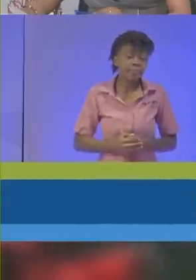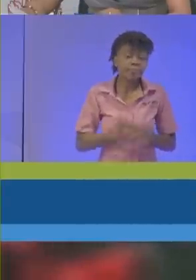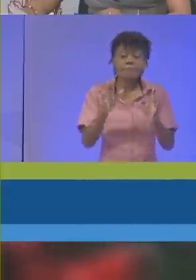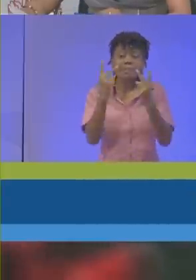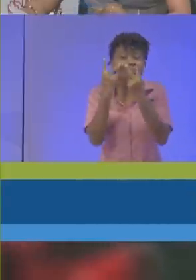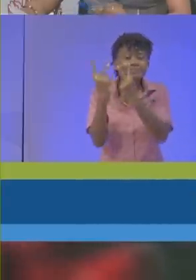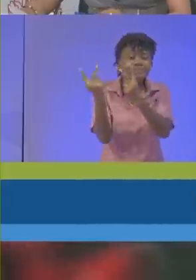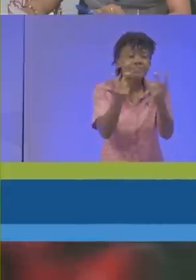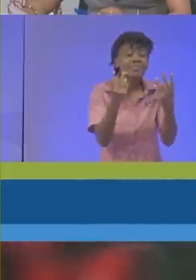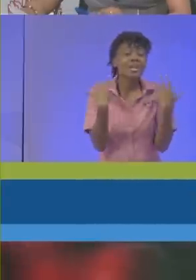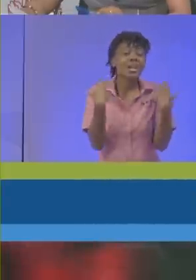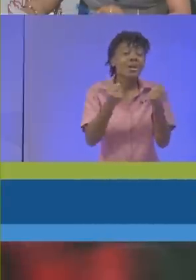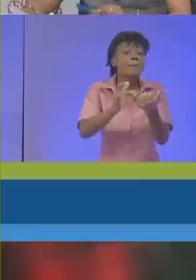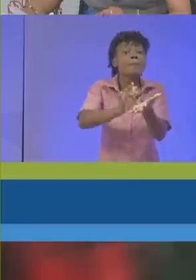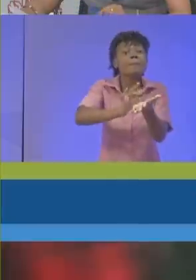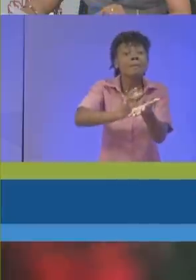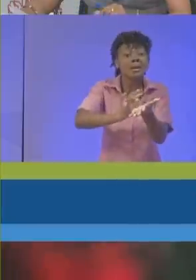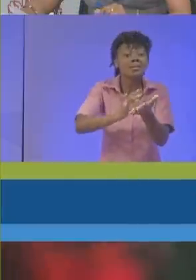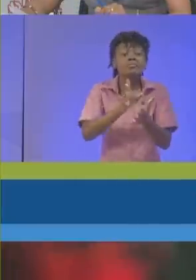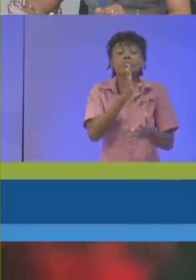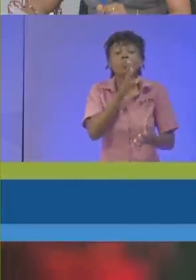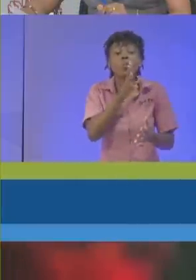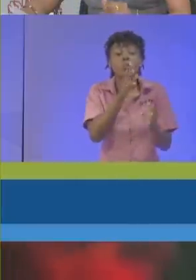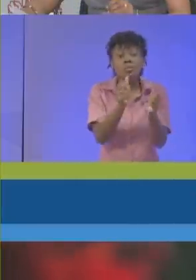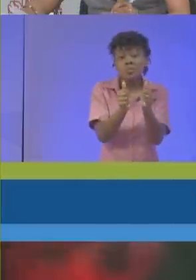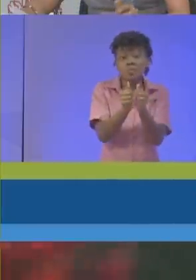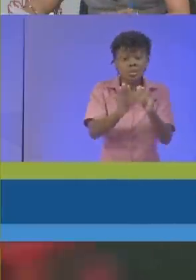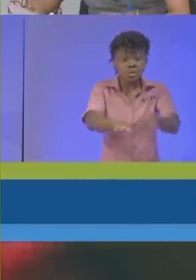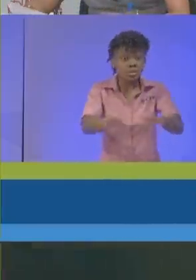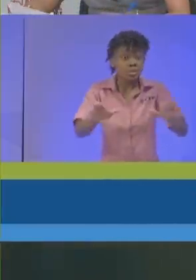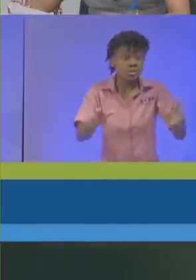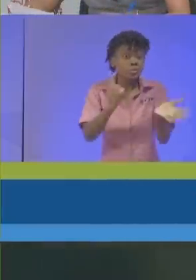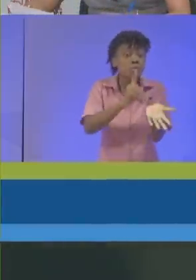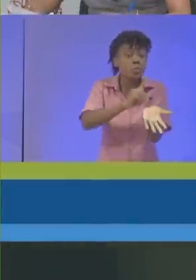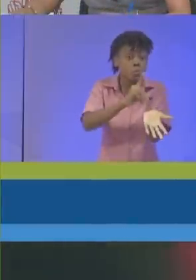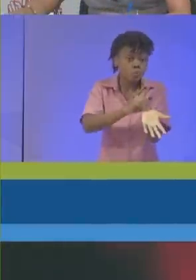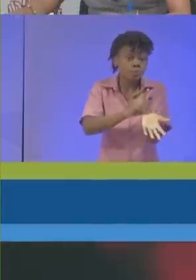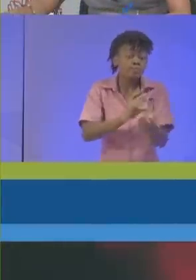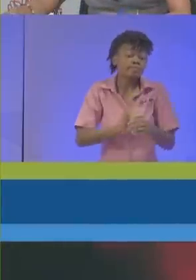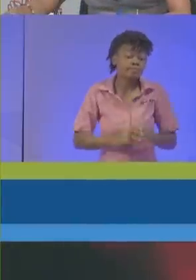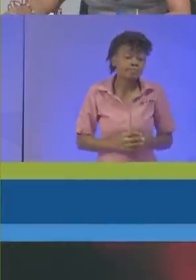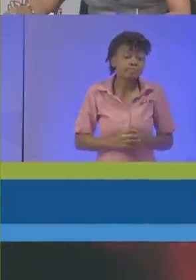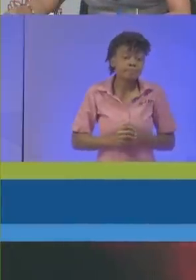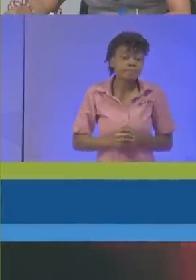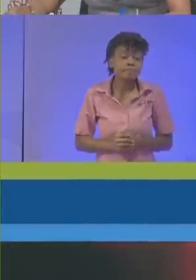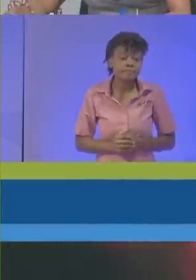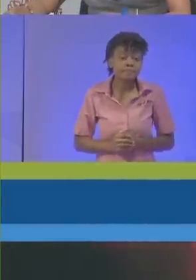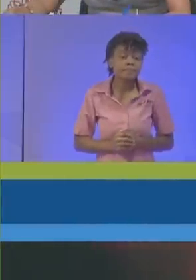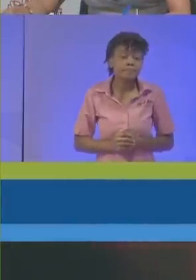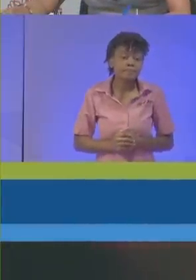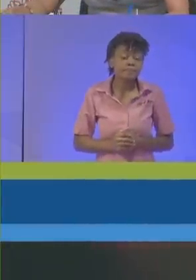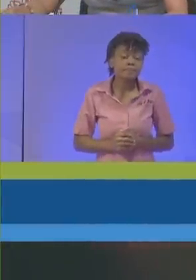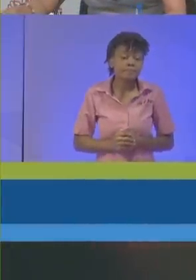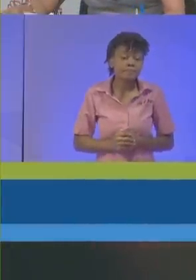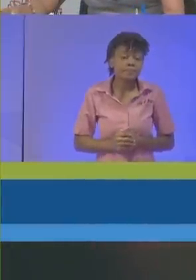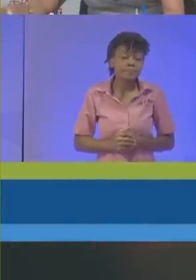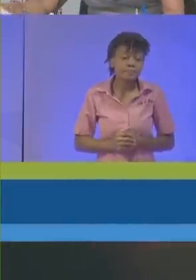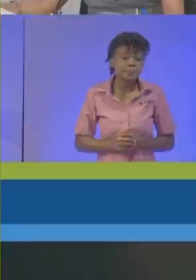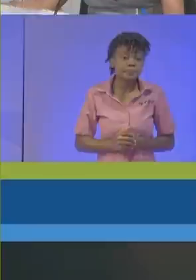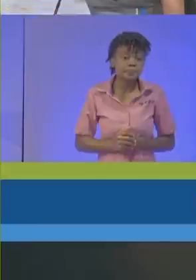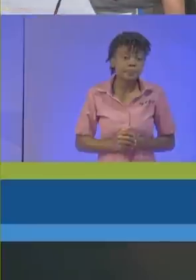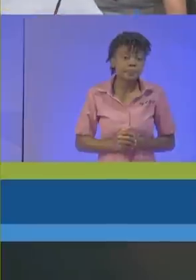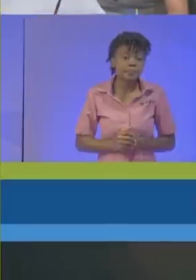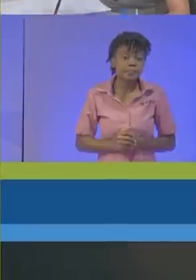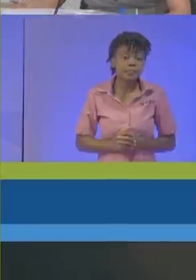and find out whether your child needs to have any updated vaccines. Next slide, please.